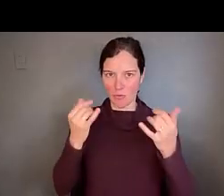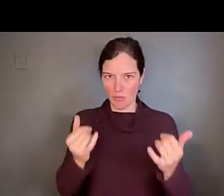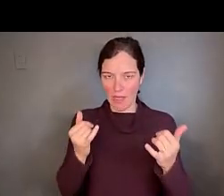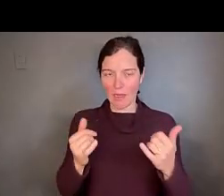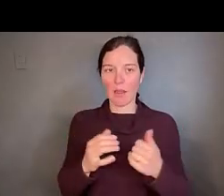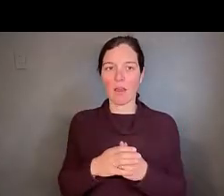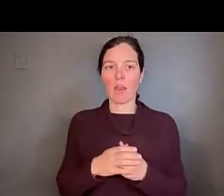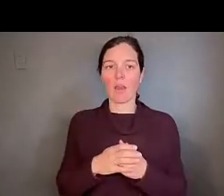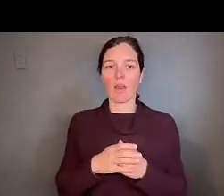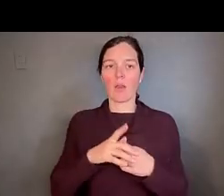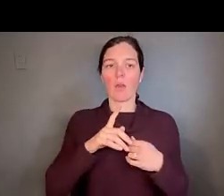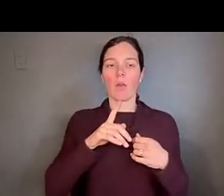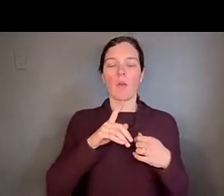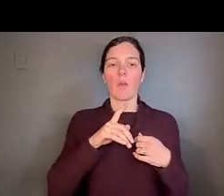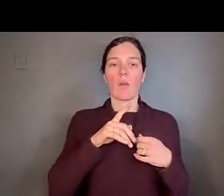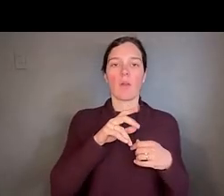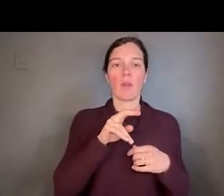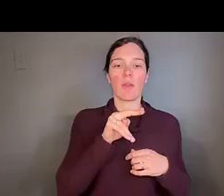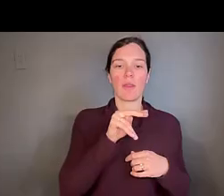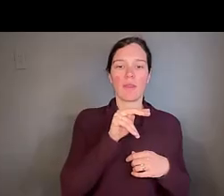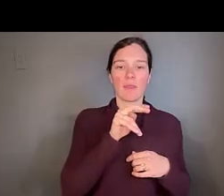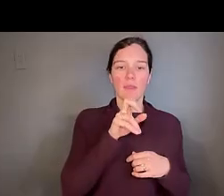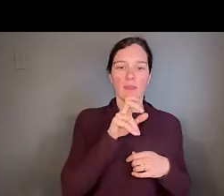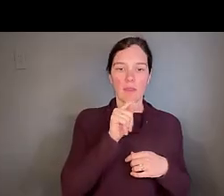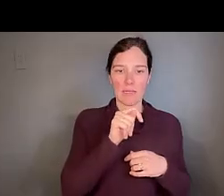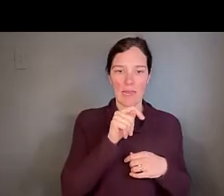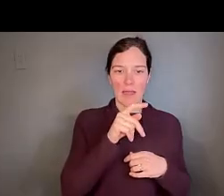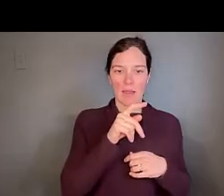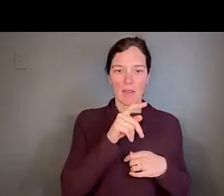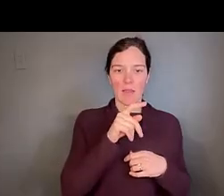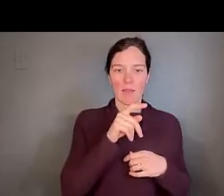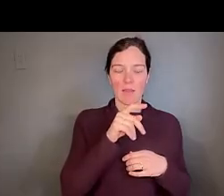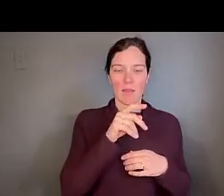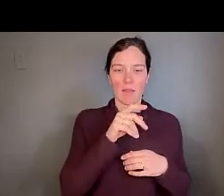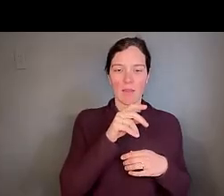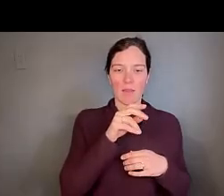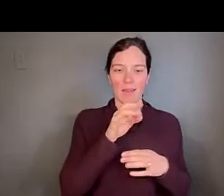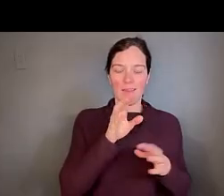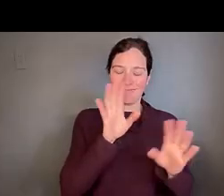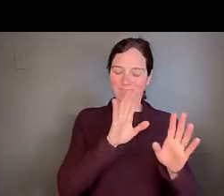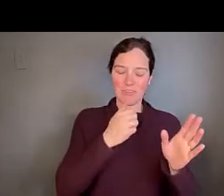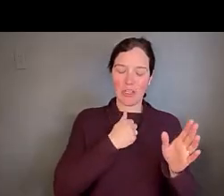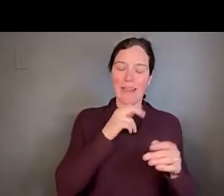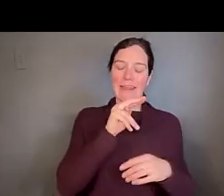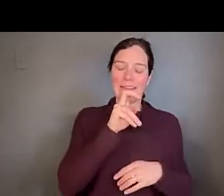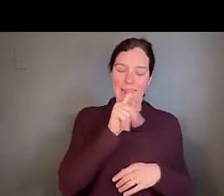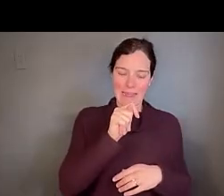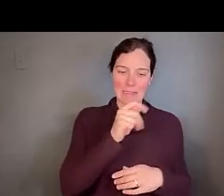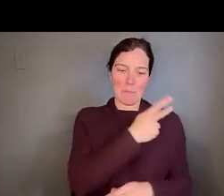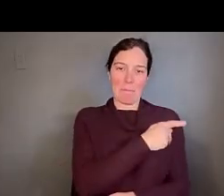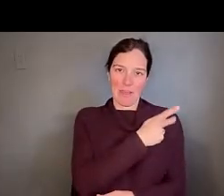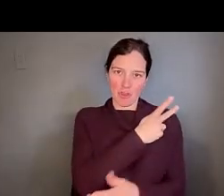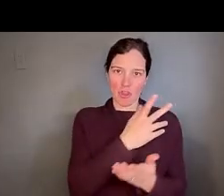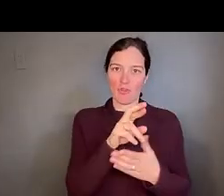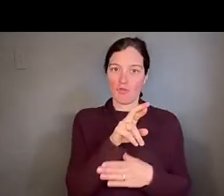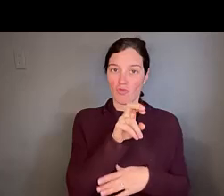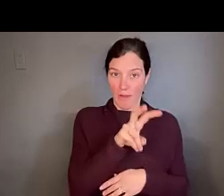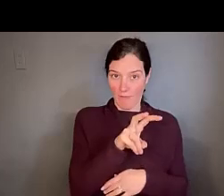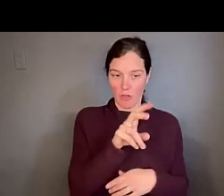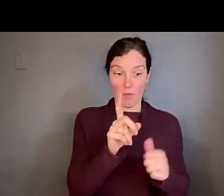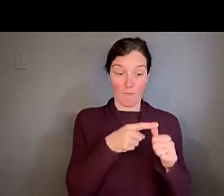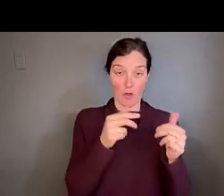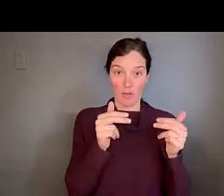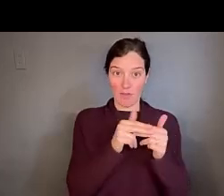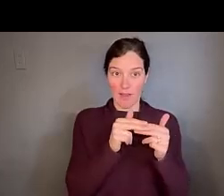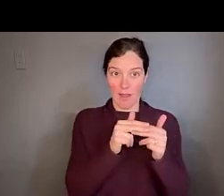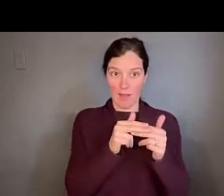have, when we showed that net promoter score is one of the first slides, I'm sorry, net promoter score, listen to me, net patient revenue. One of the first slides